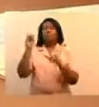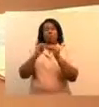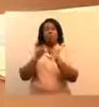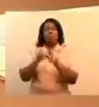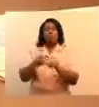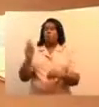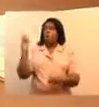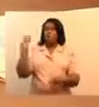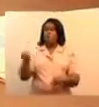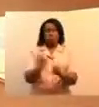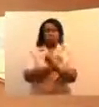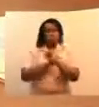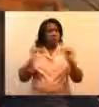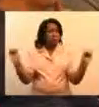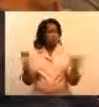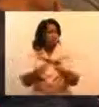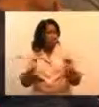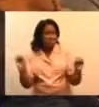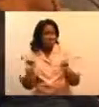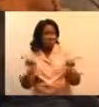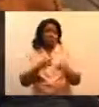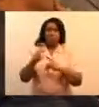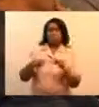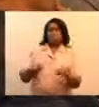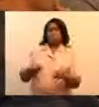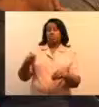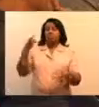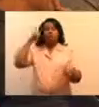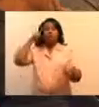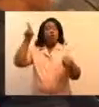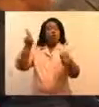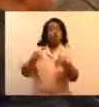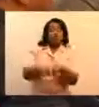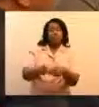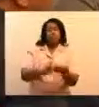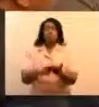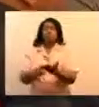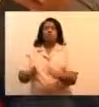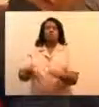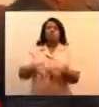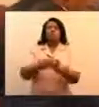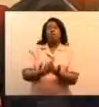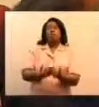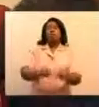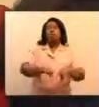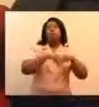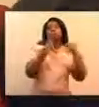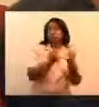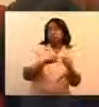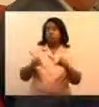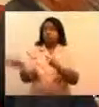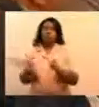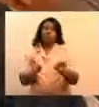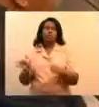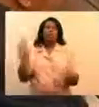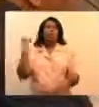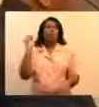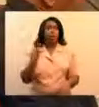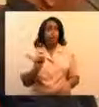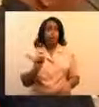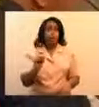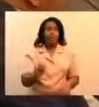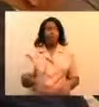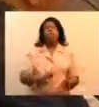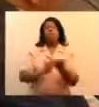to any agreements arrived at, anything said during the mediation, or the behavior of the parties. The mediator